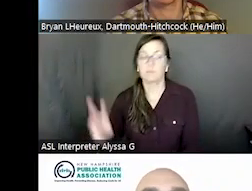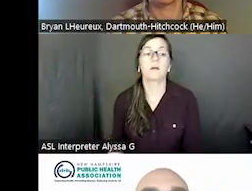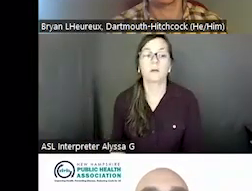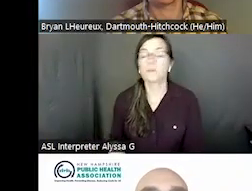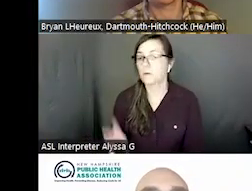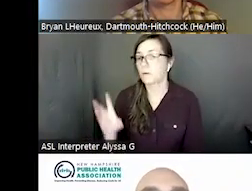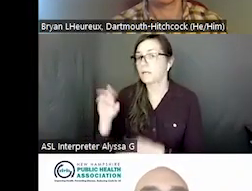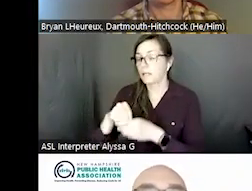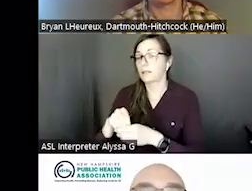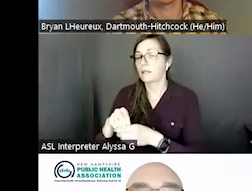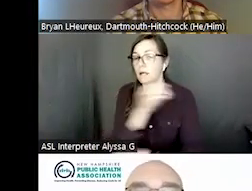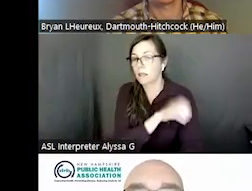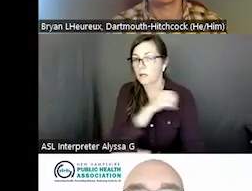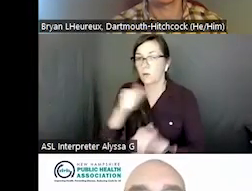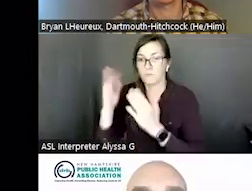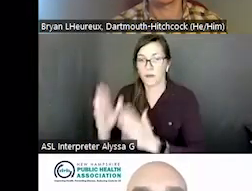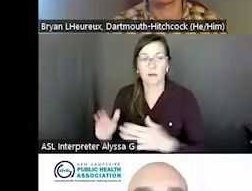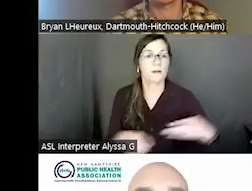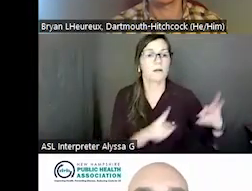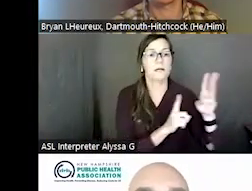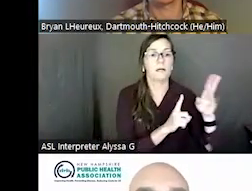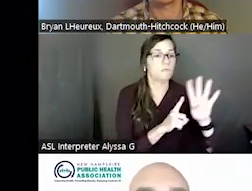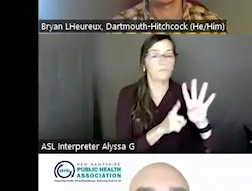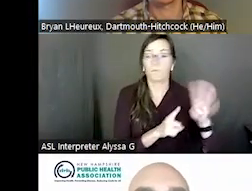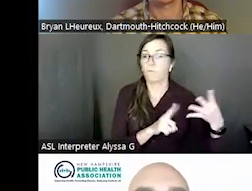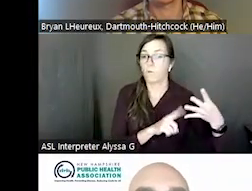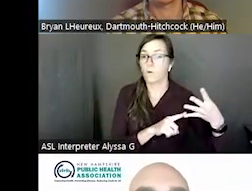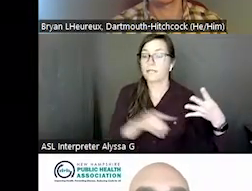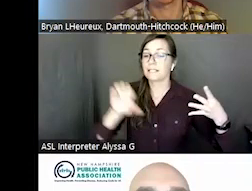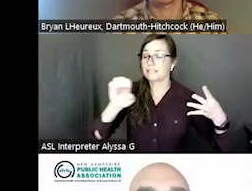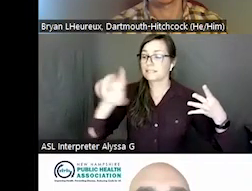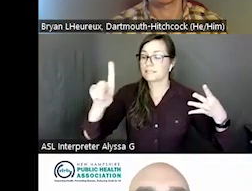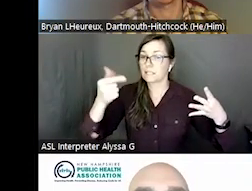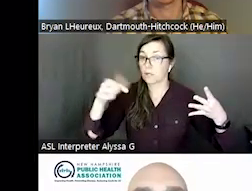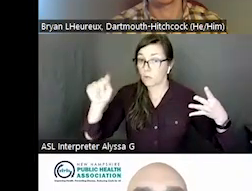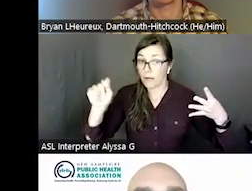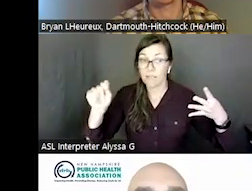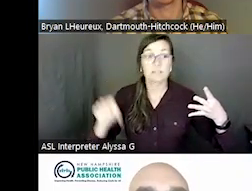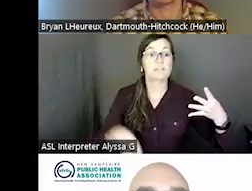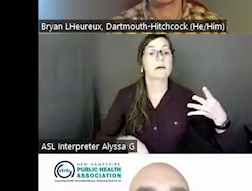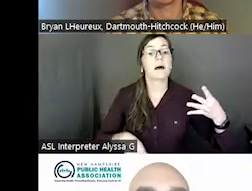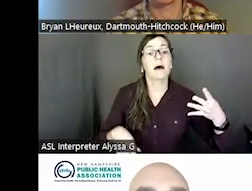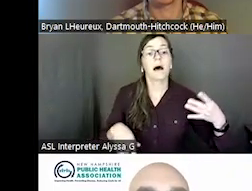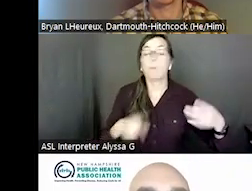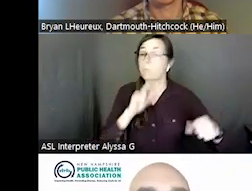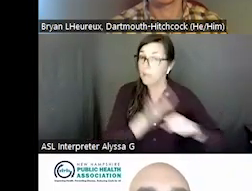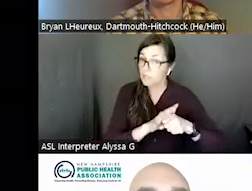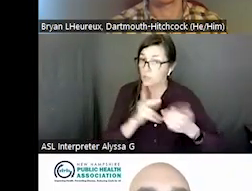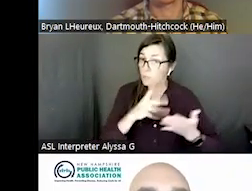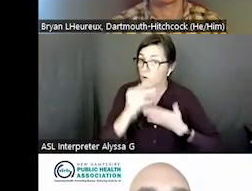provider echo as well. We have seed grants projects. We have a very exciting health literacy pledge program where